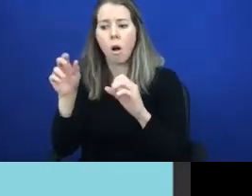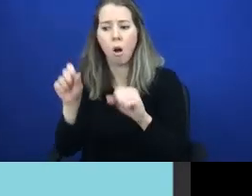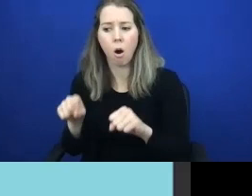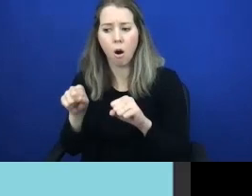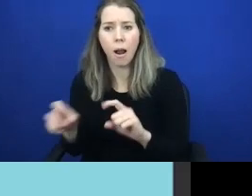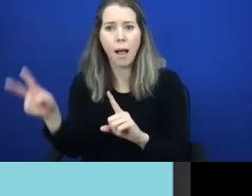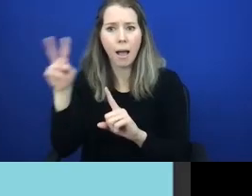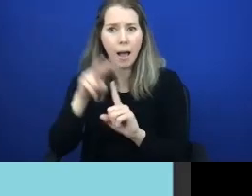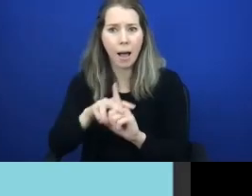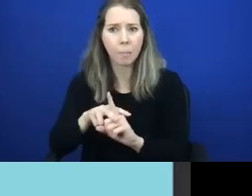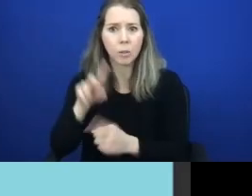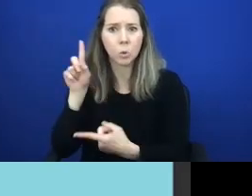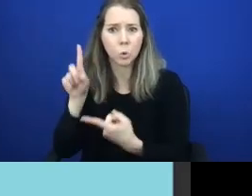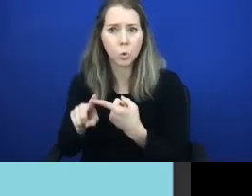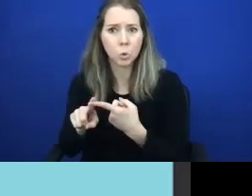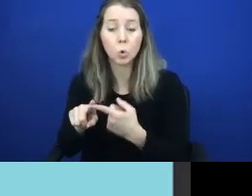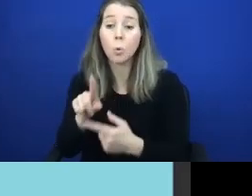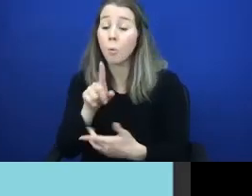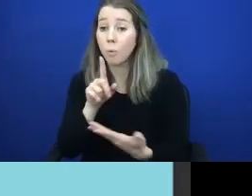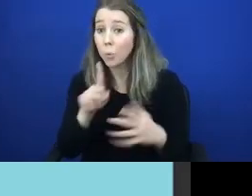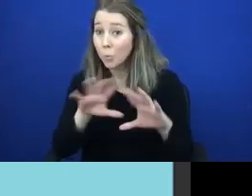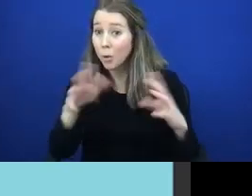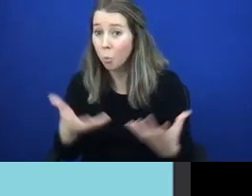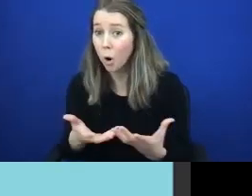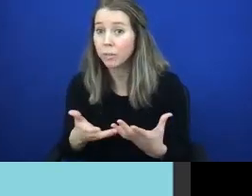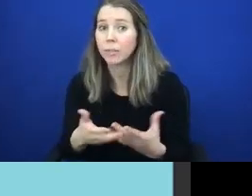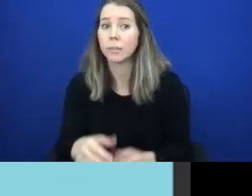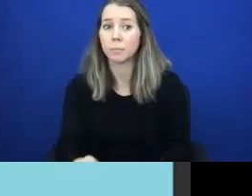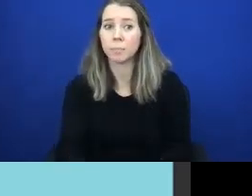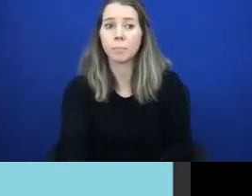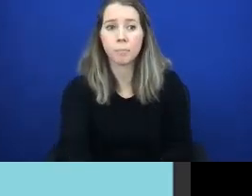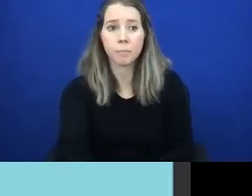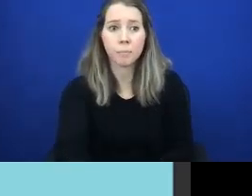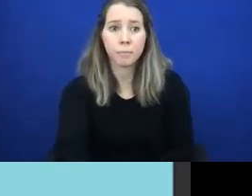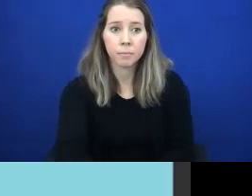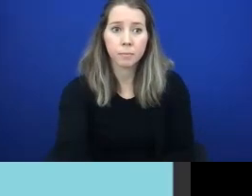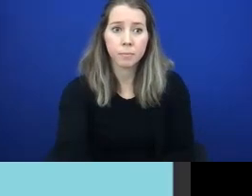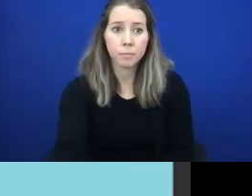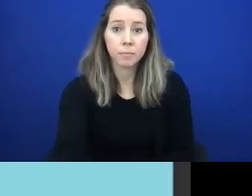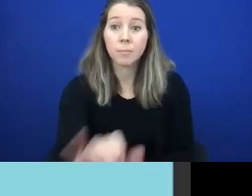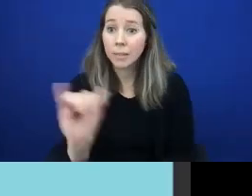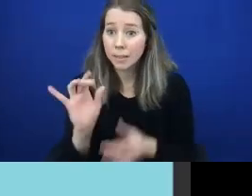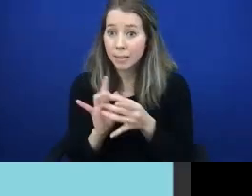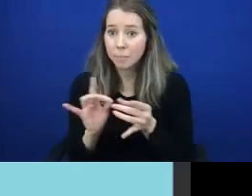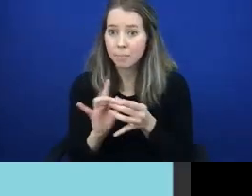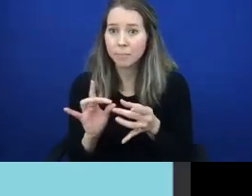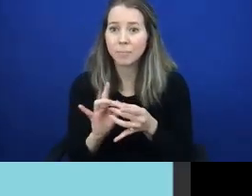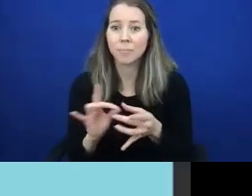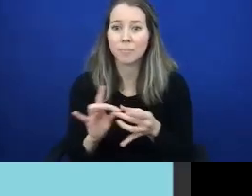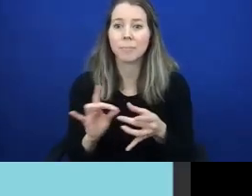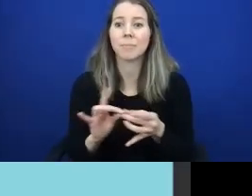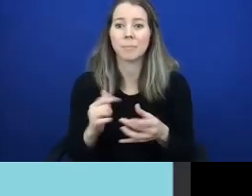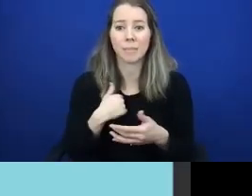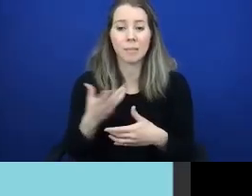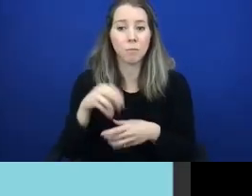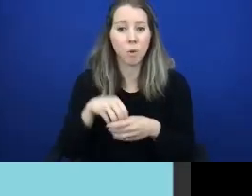applicable to the real world. As mentioned, I'm involved in the community as well. Of the